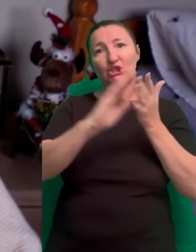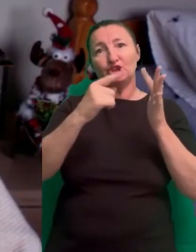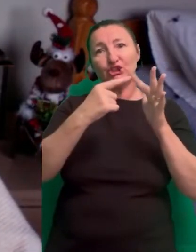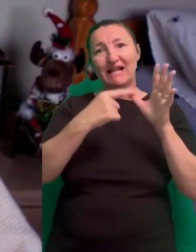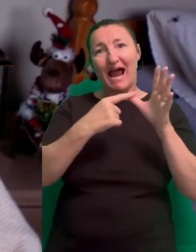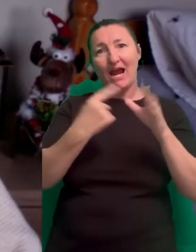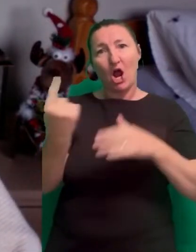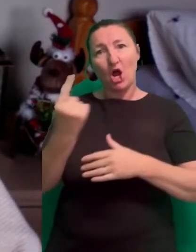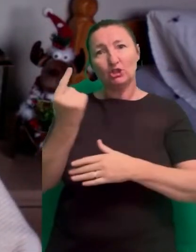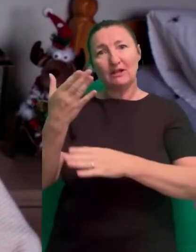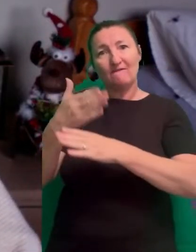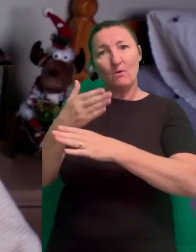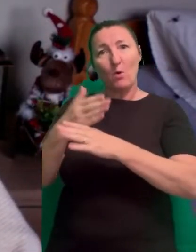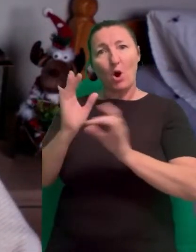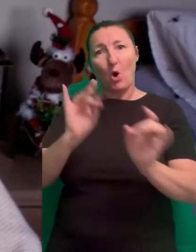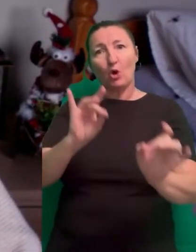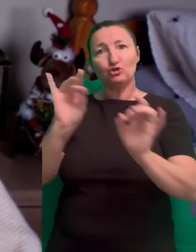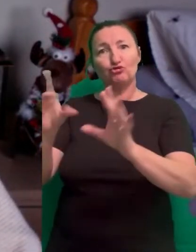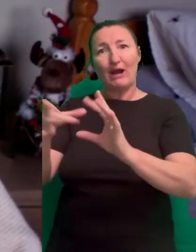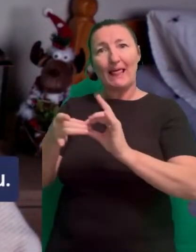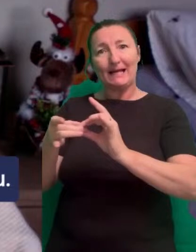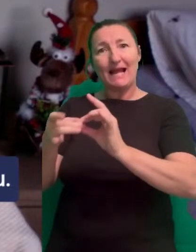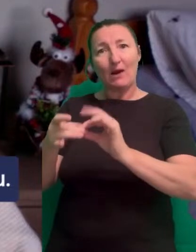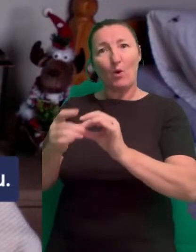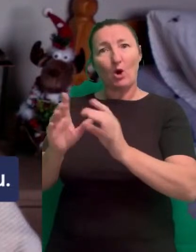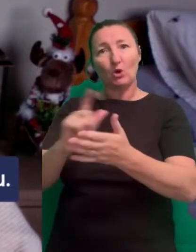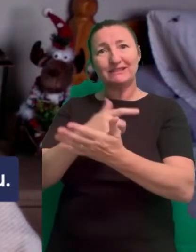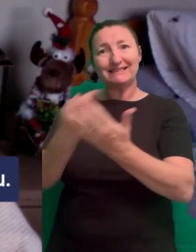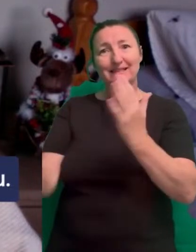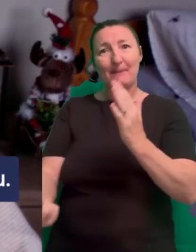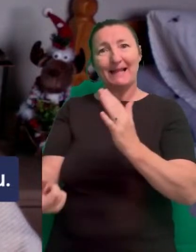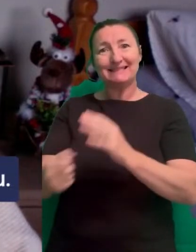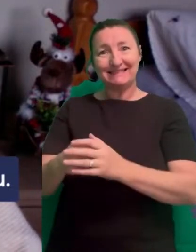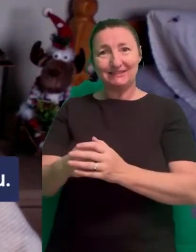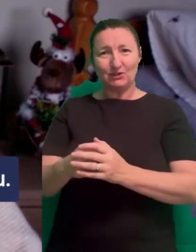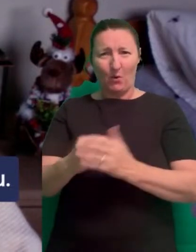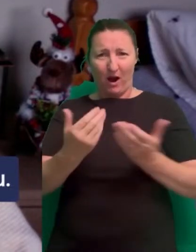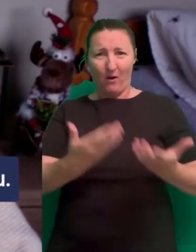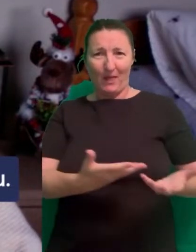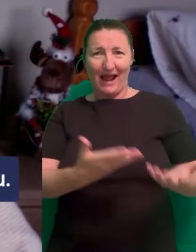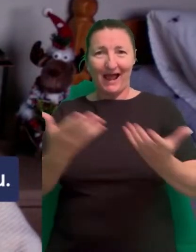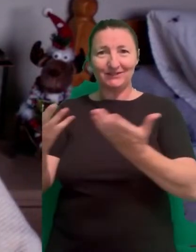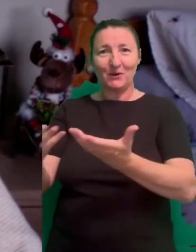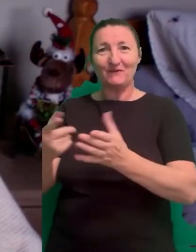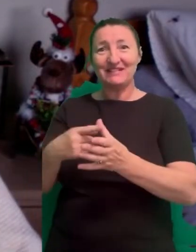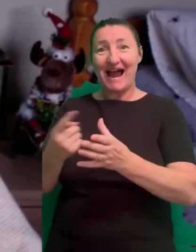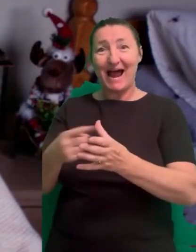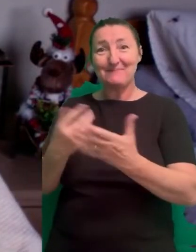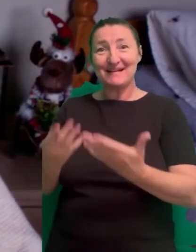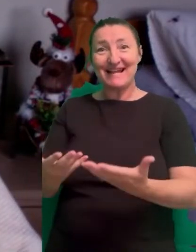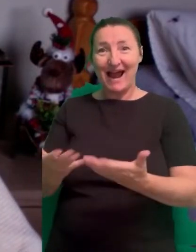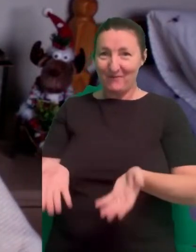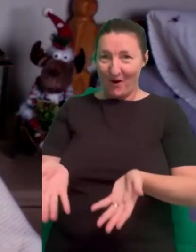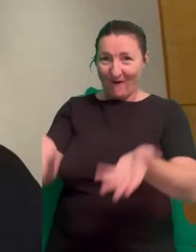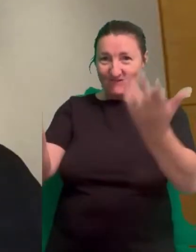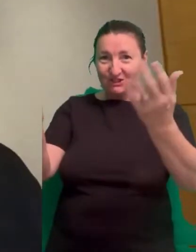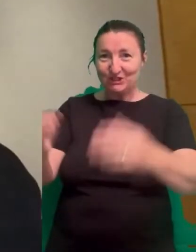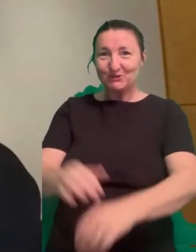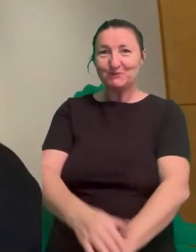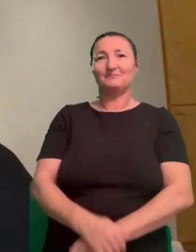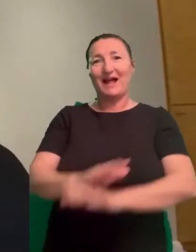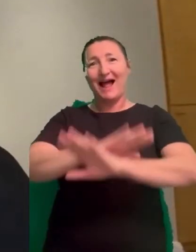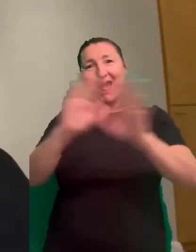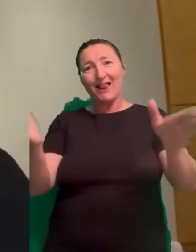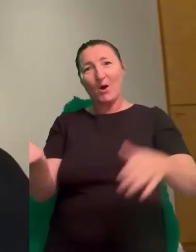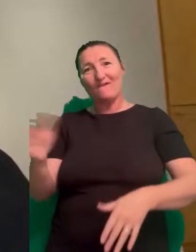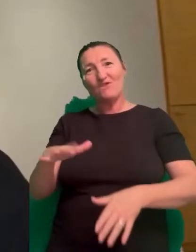at Australia Network on Disability. So I'd like to hand over to you, Amber. Over to you.